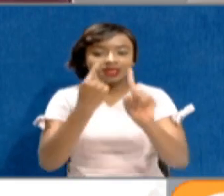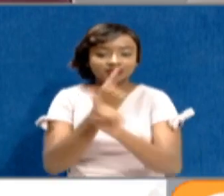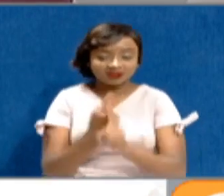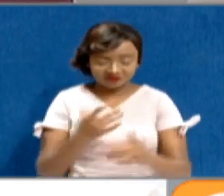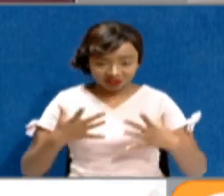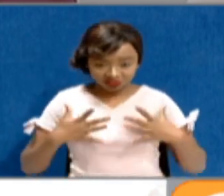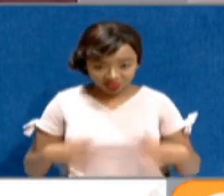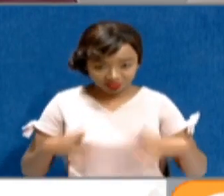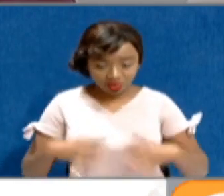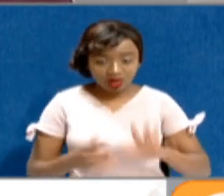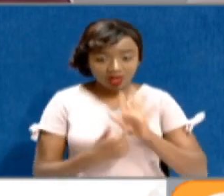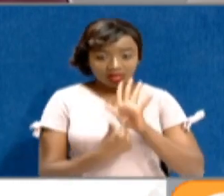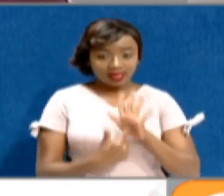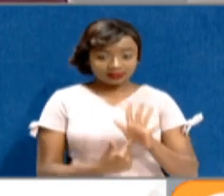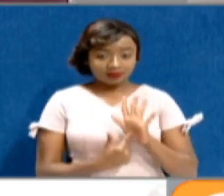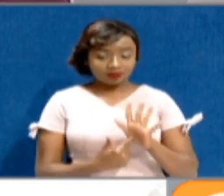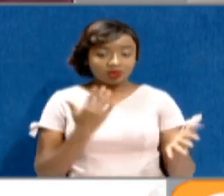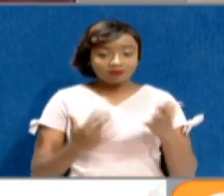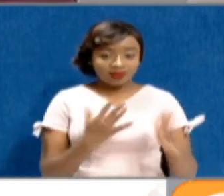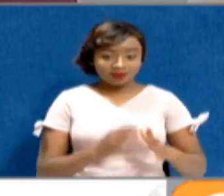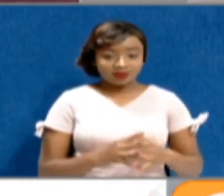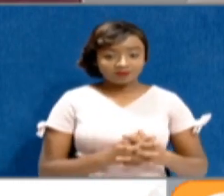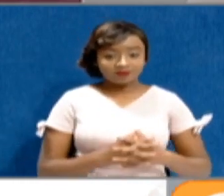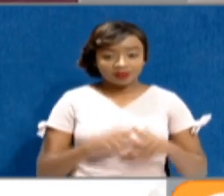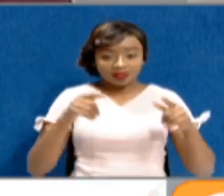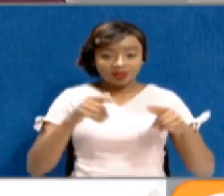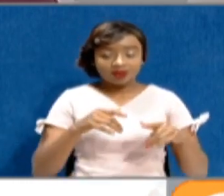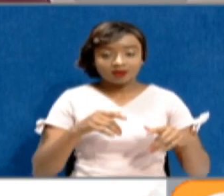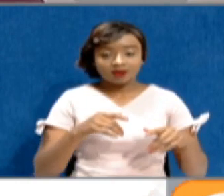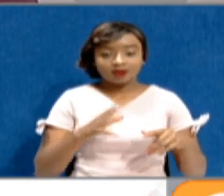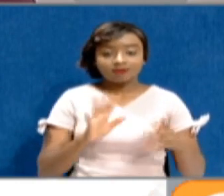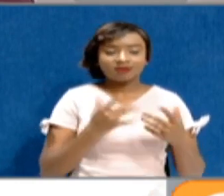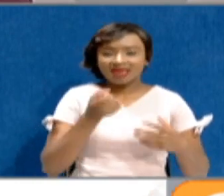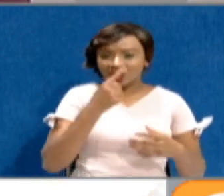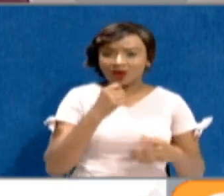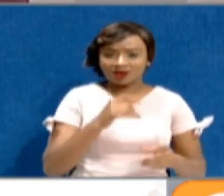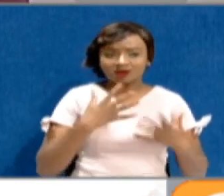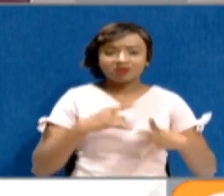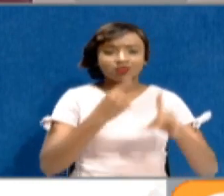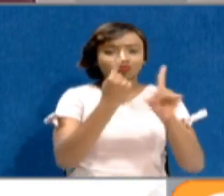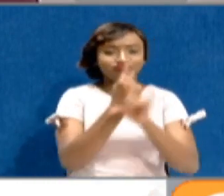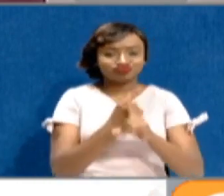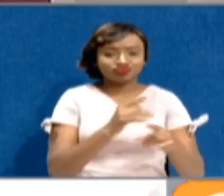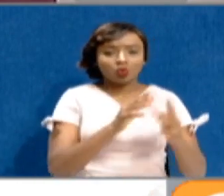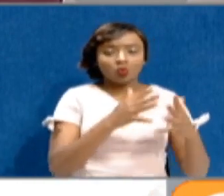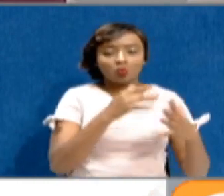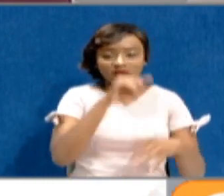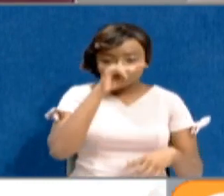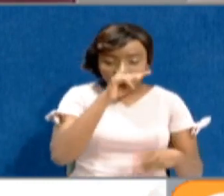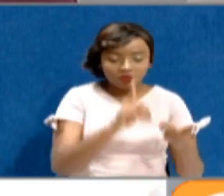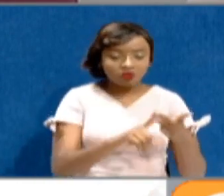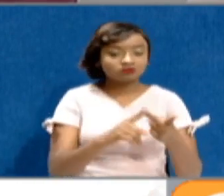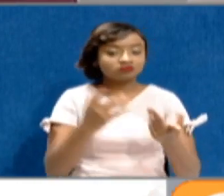example, vaccines can have different reactions in Africans, in Asians, in people of European descent. In